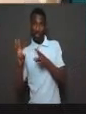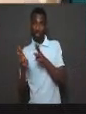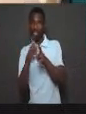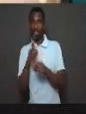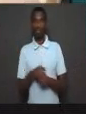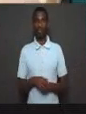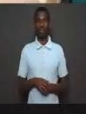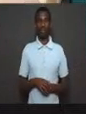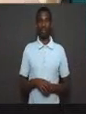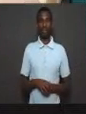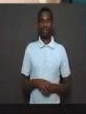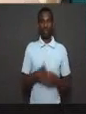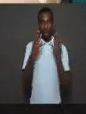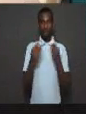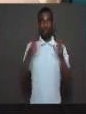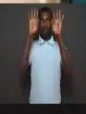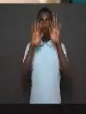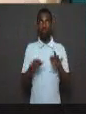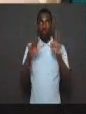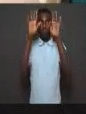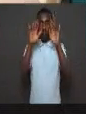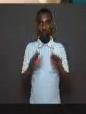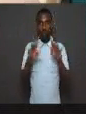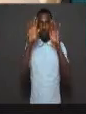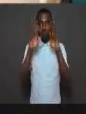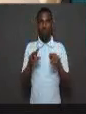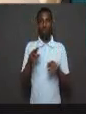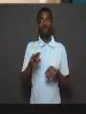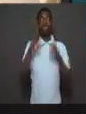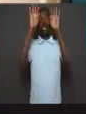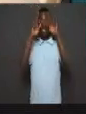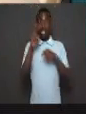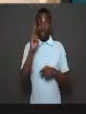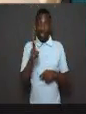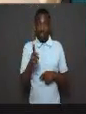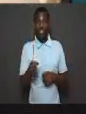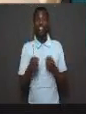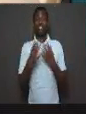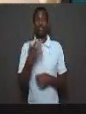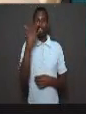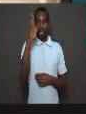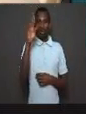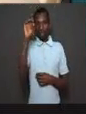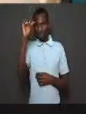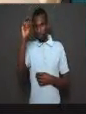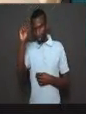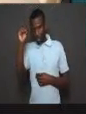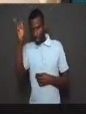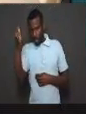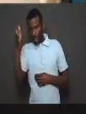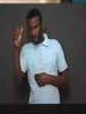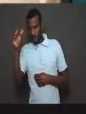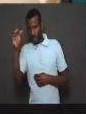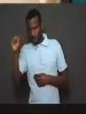It begins to rain with a velocity of 15 meters per second in the